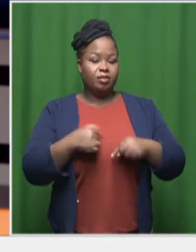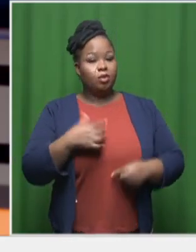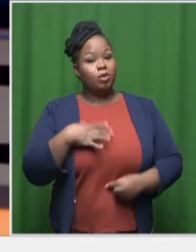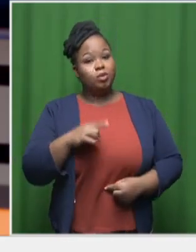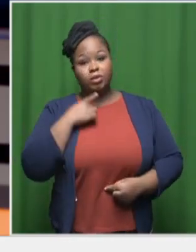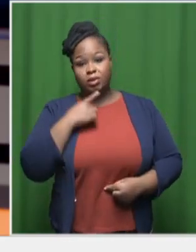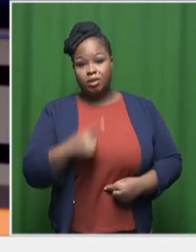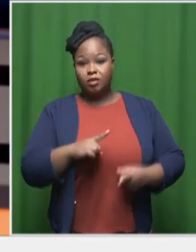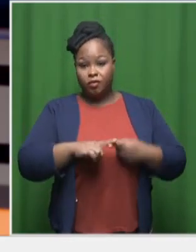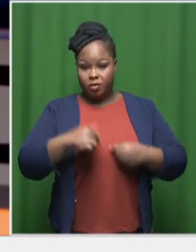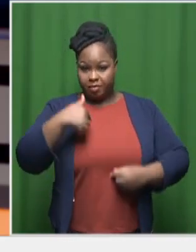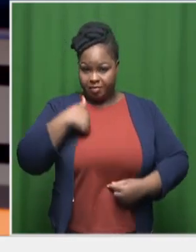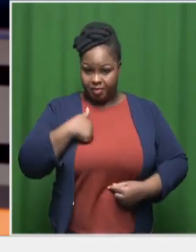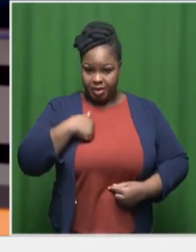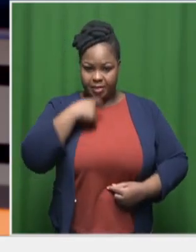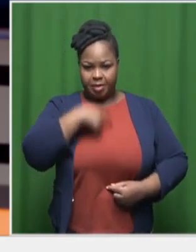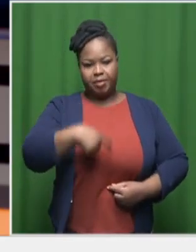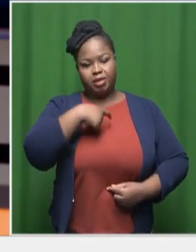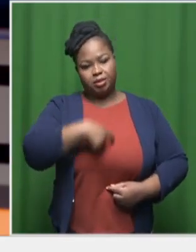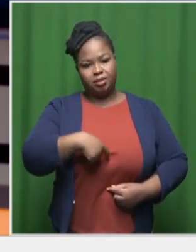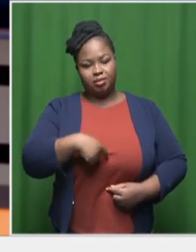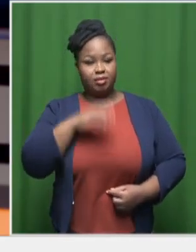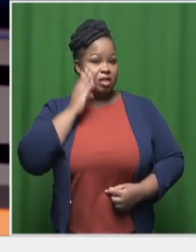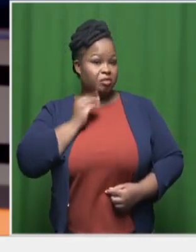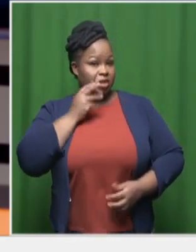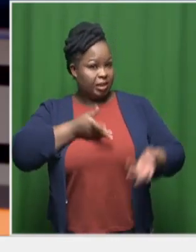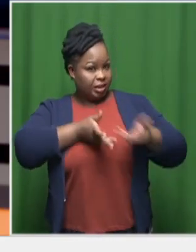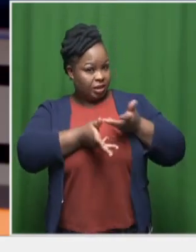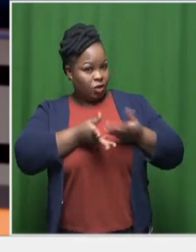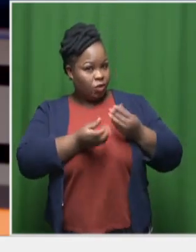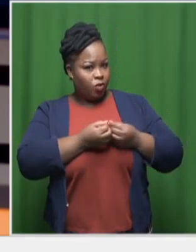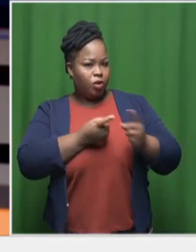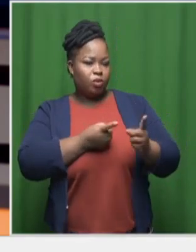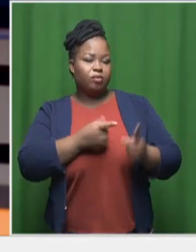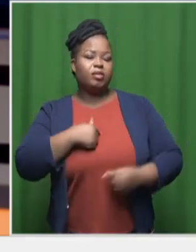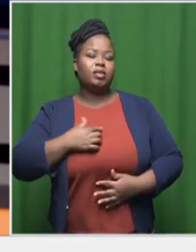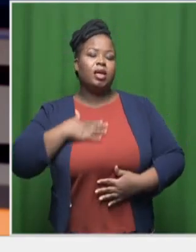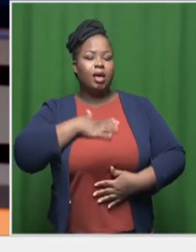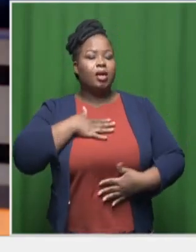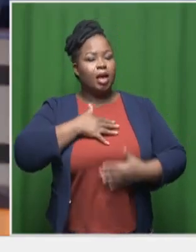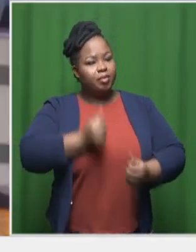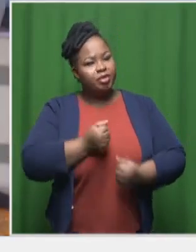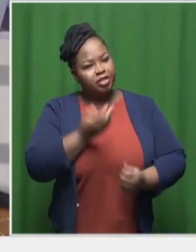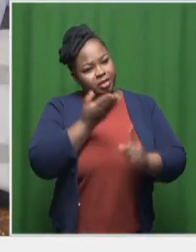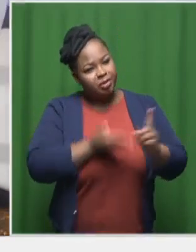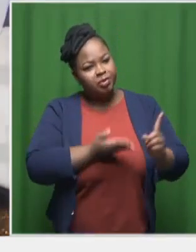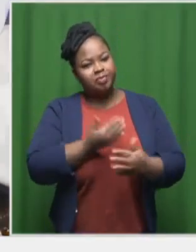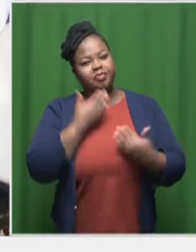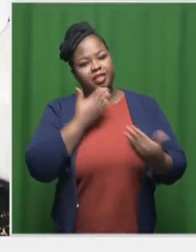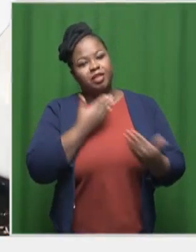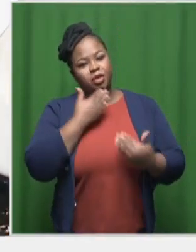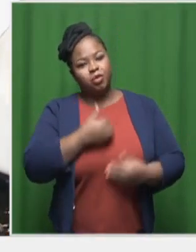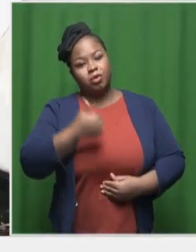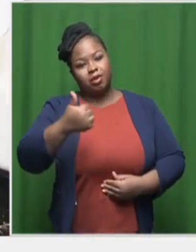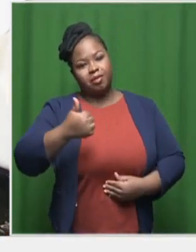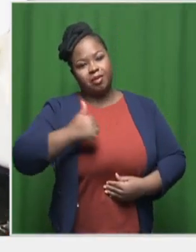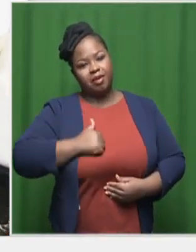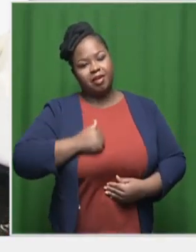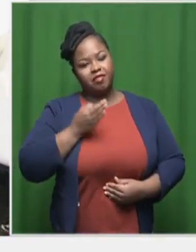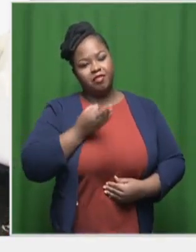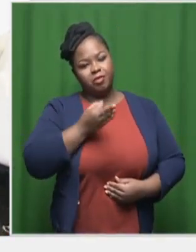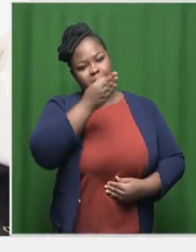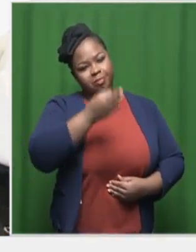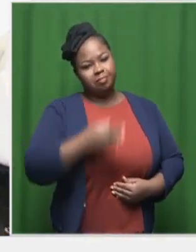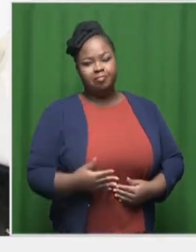know, from myself, my personal experience and interaction with you, I appreciate you and thank you and wish you well for the